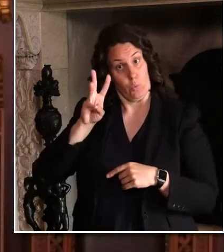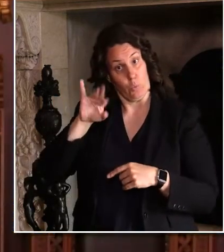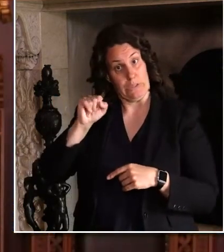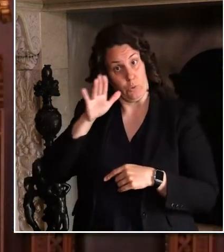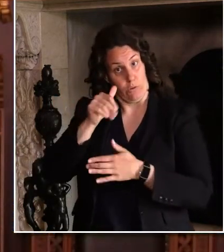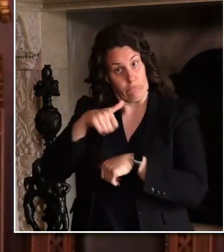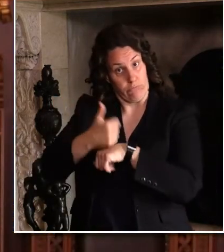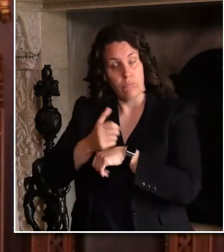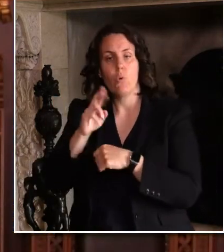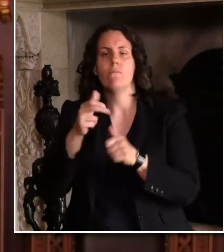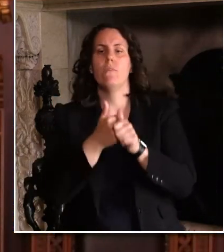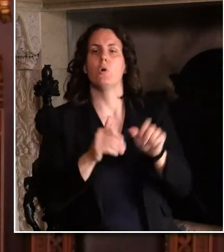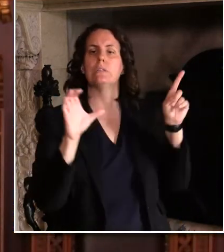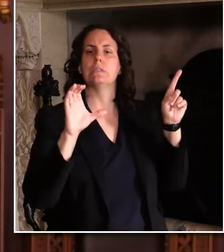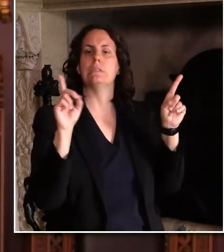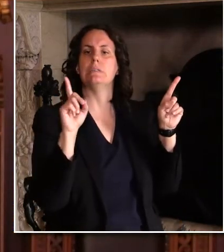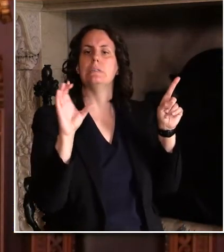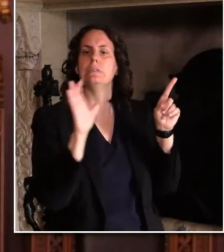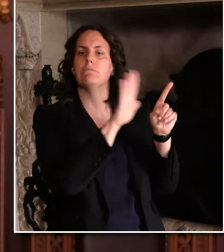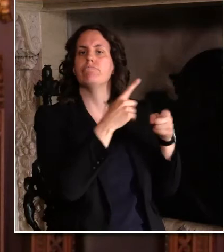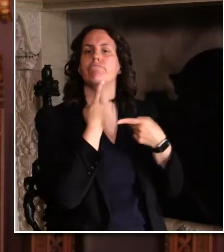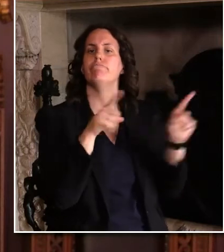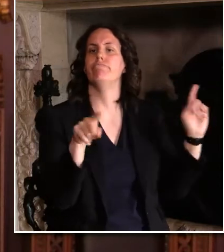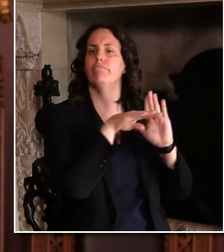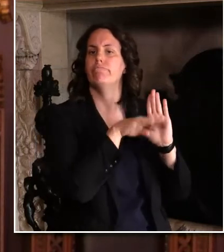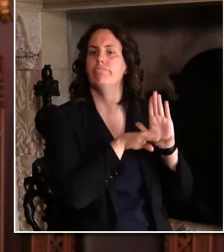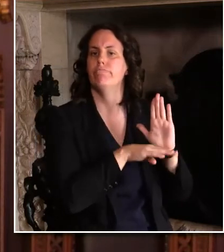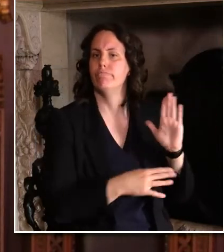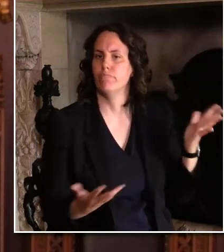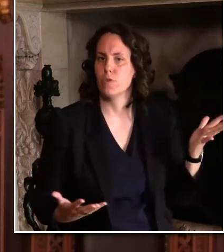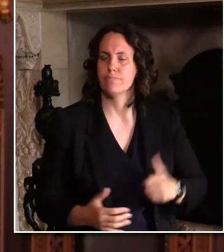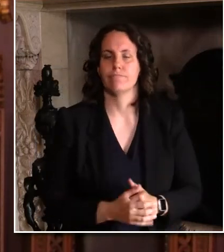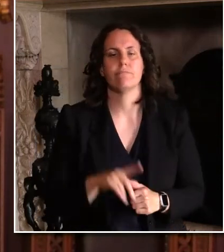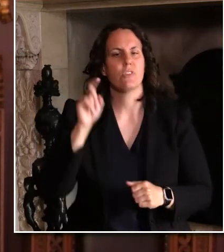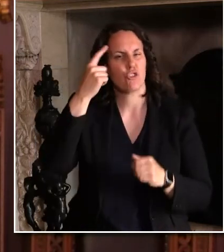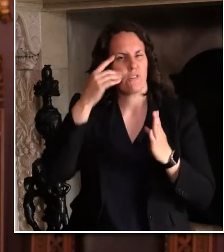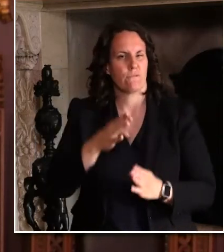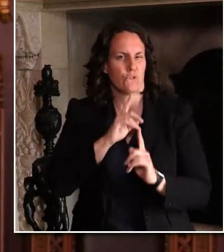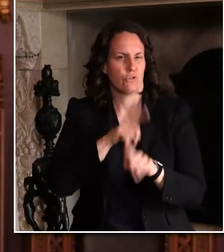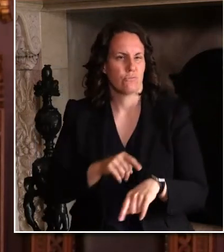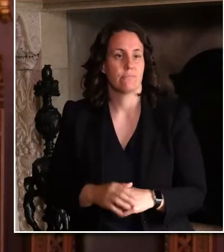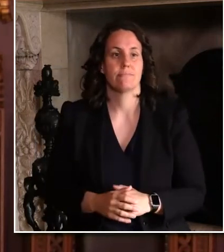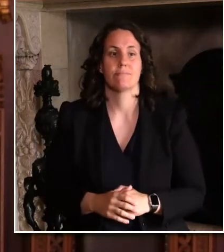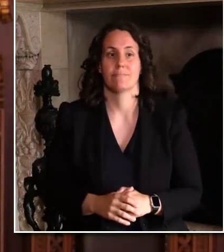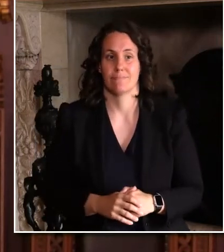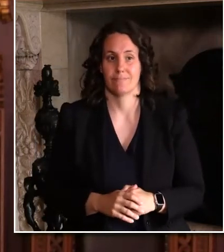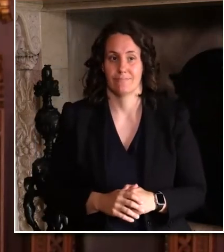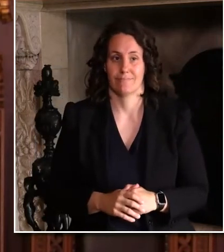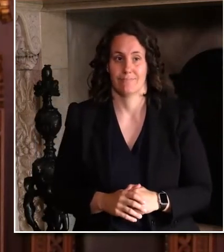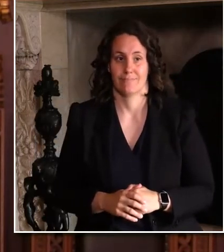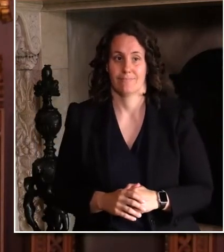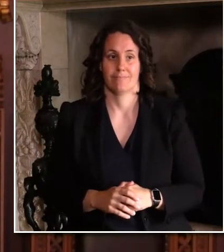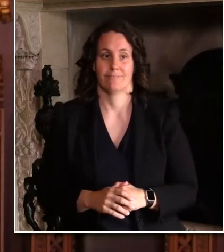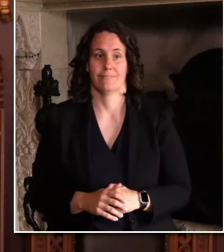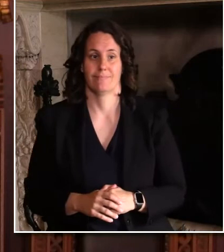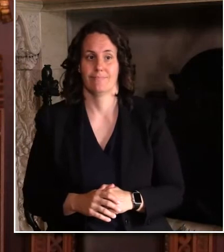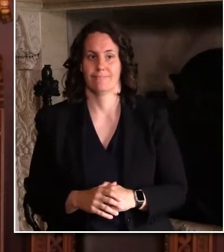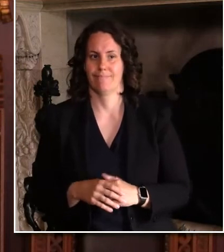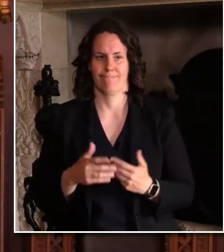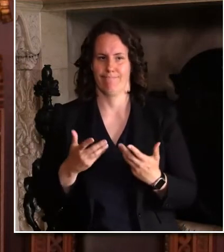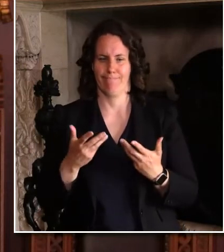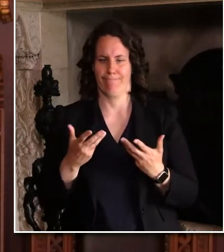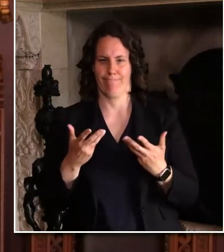I'm not sure about that, how to answer that last question, because we are focusing on what matters here in